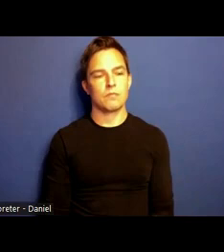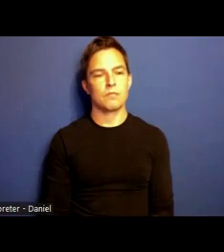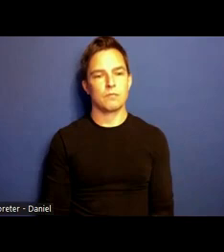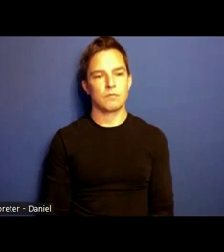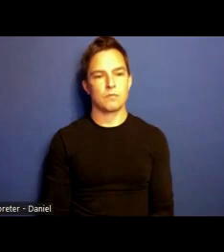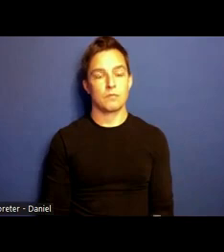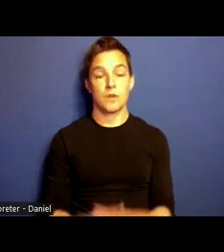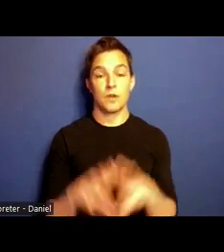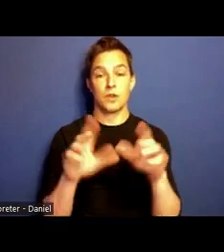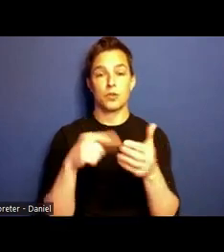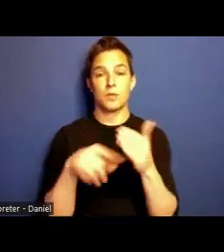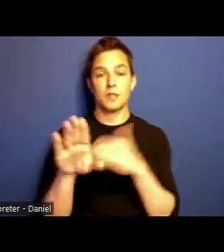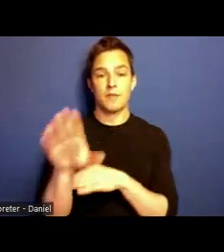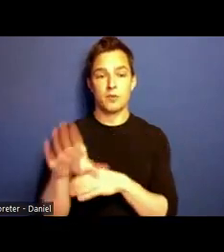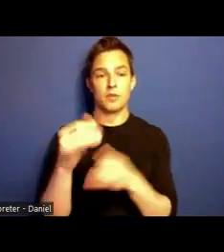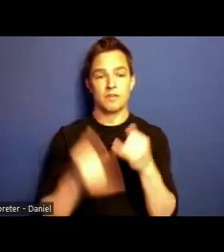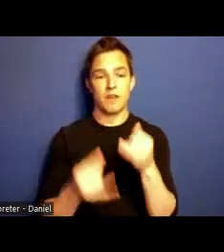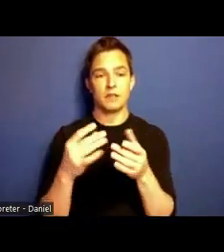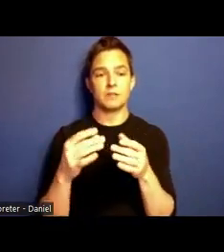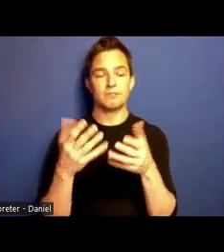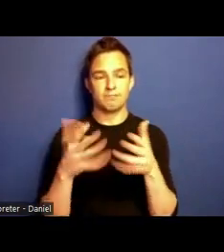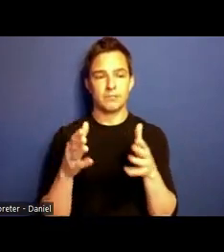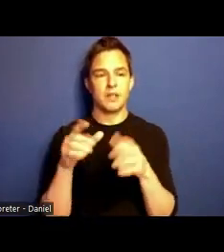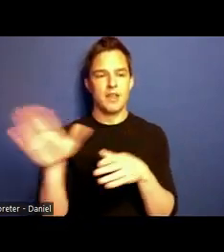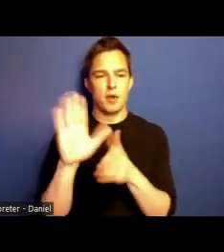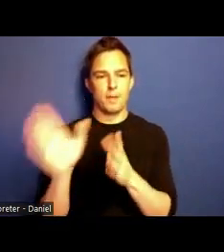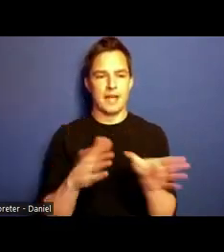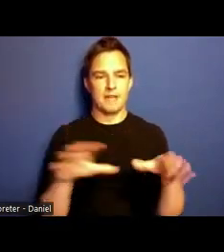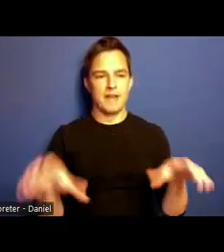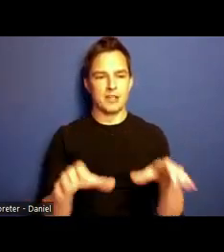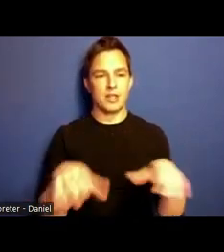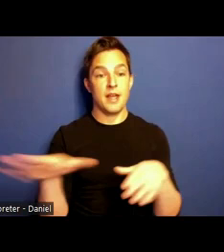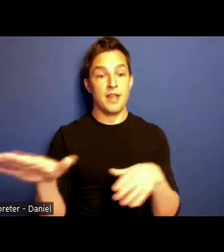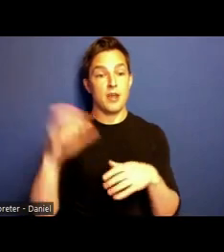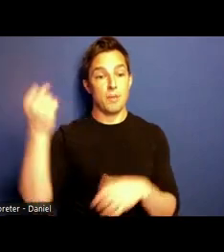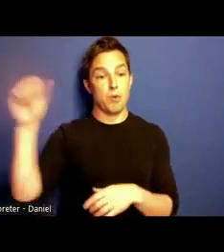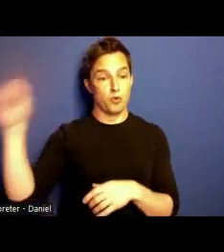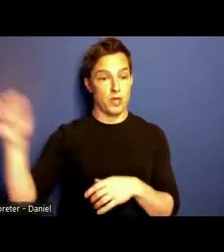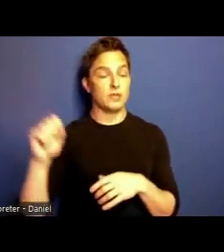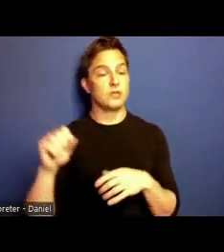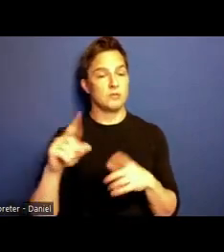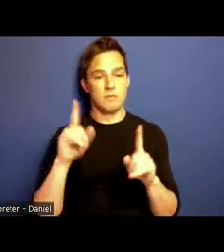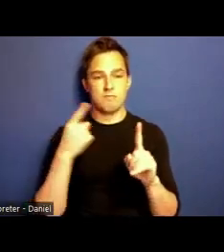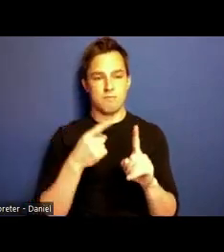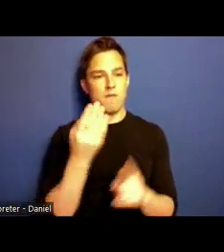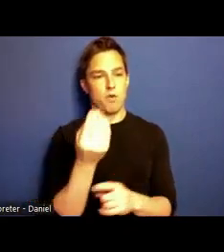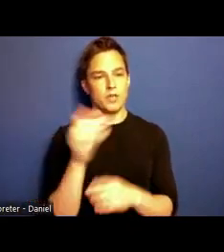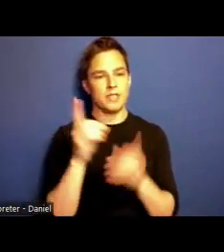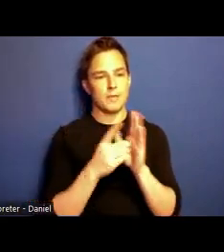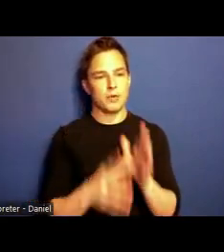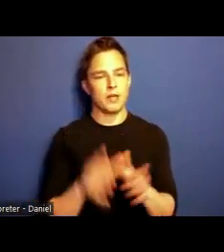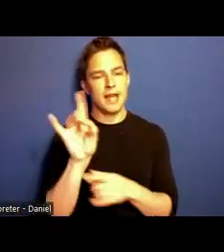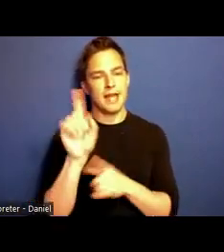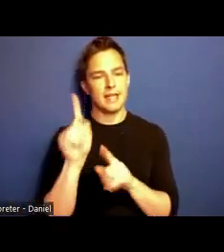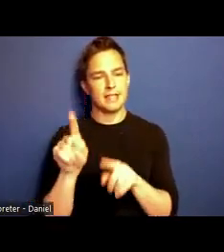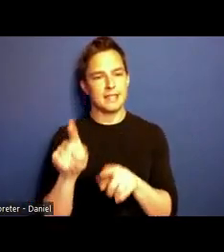The group this afternoon put the final touches on their next plan of action. They're taking their protest to the source. 14 handicapped demonstrators and 8 attendants will fly